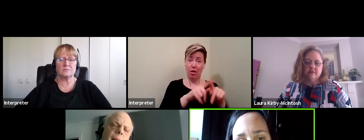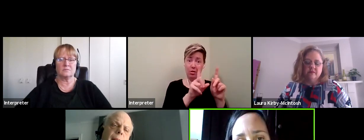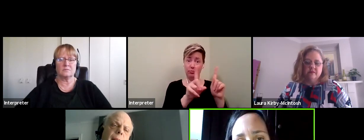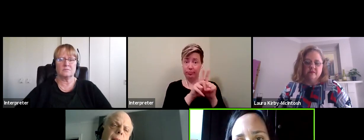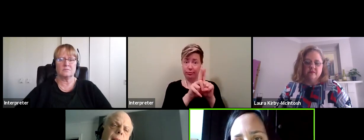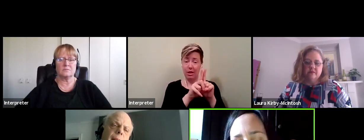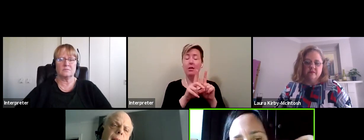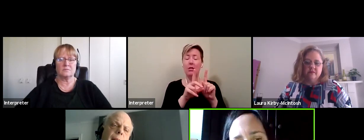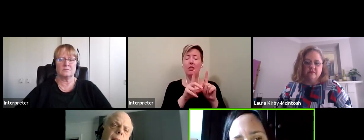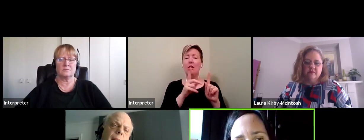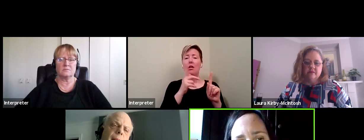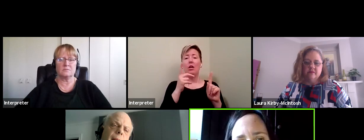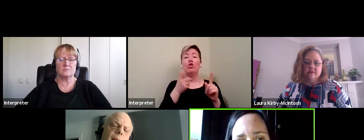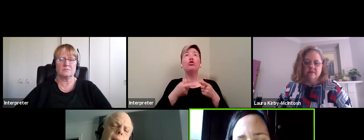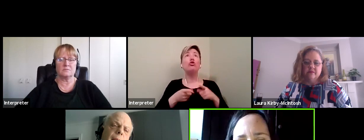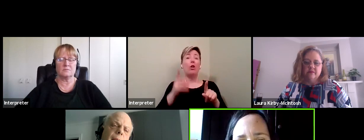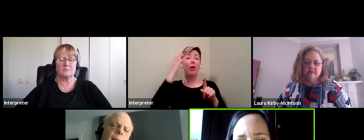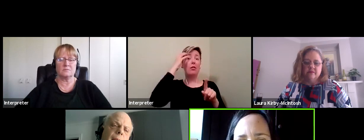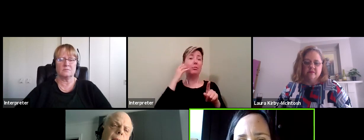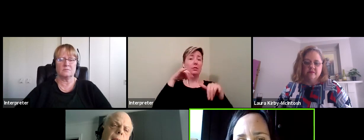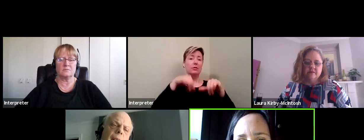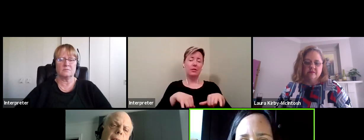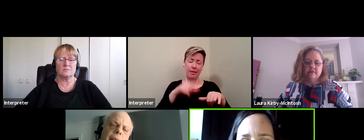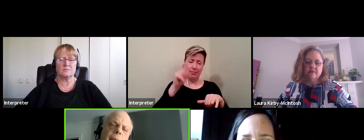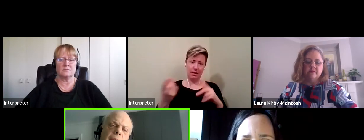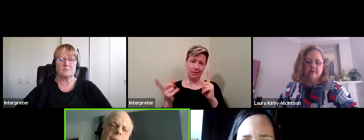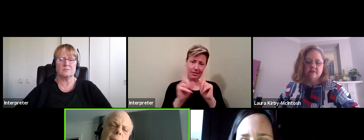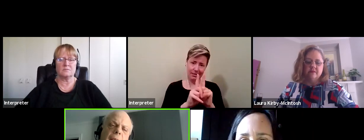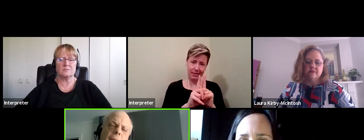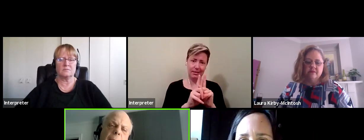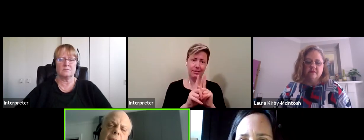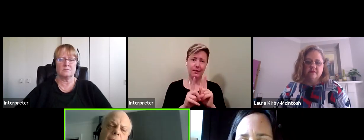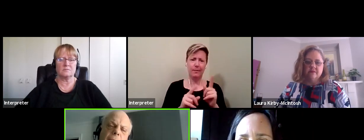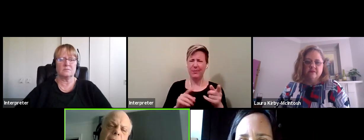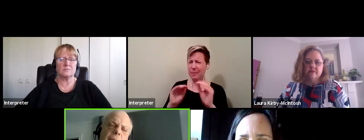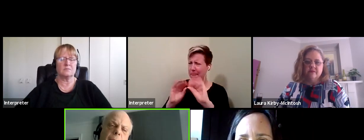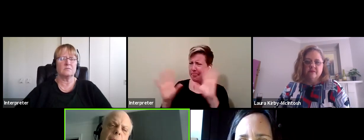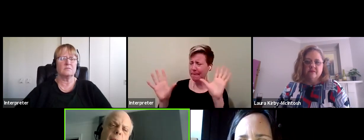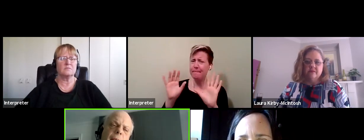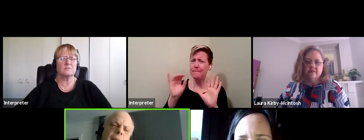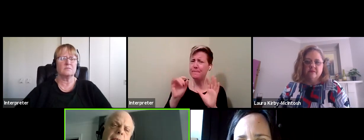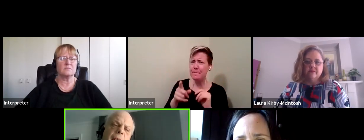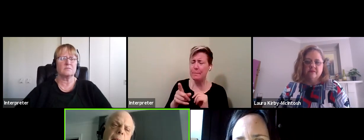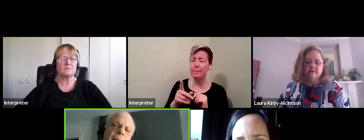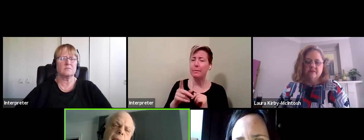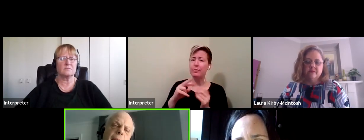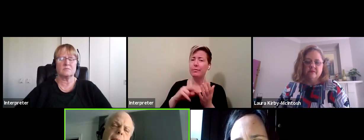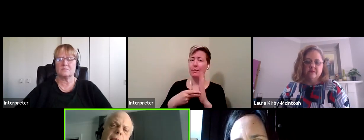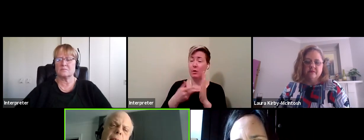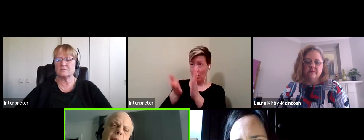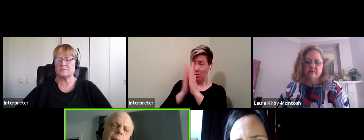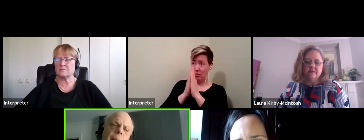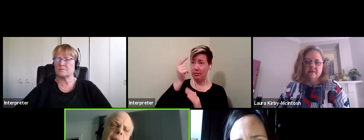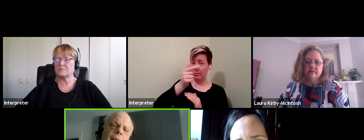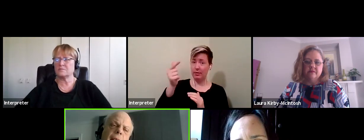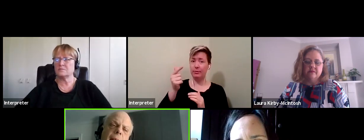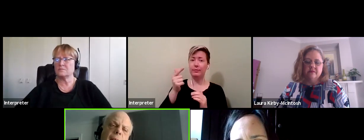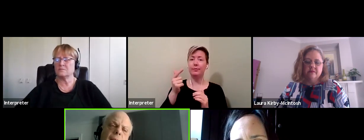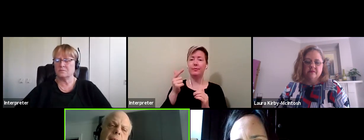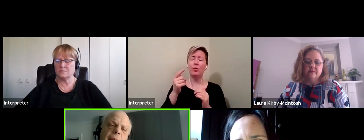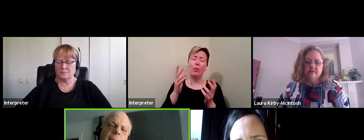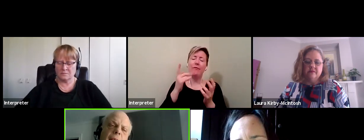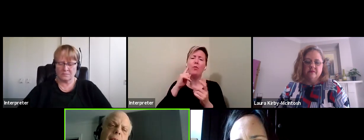in while they're in treatment. So what is the difference between a Okay, nurse or a sorry. doctor? Let me clarify this. What you're asked the government to do is normally they